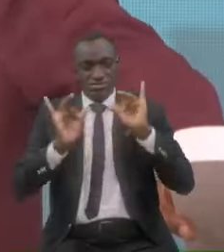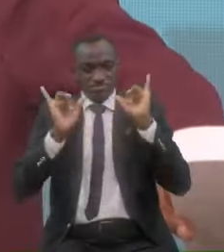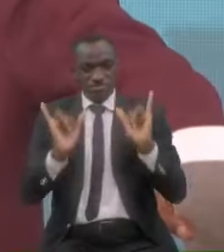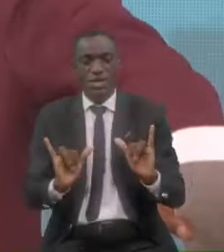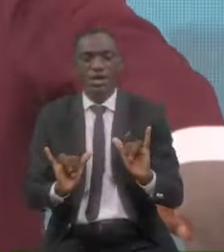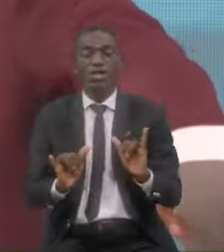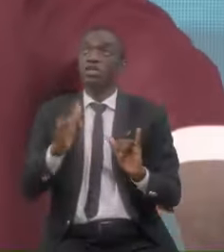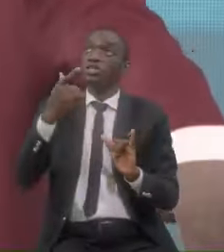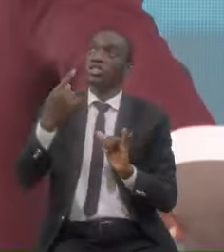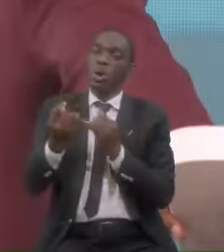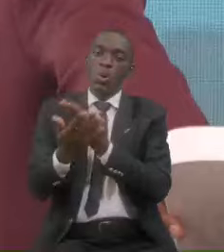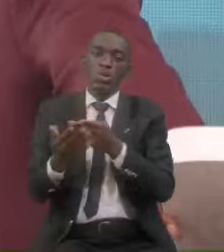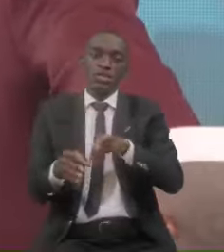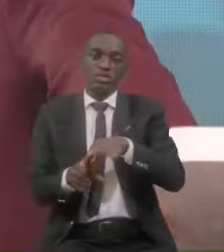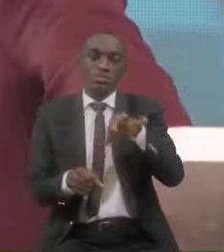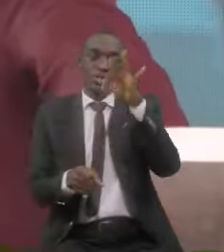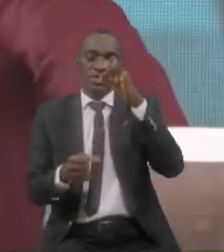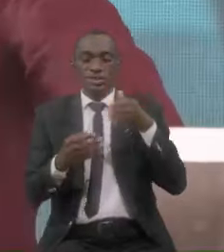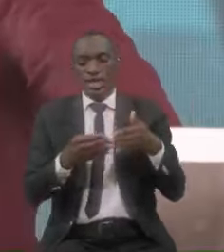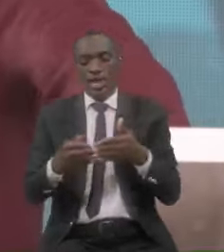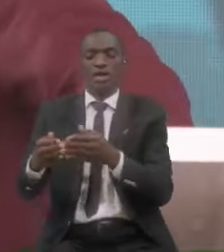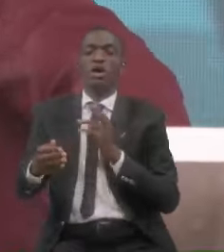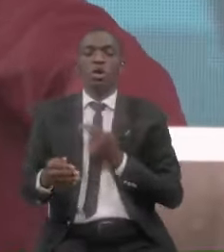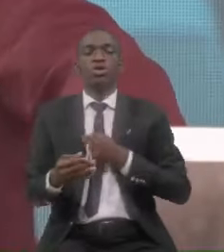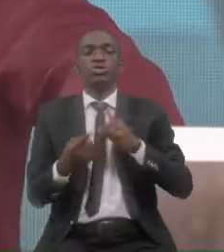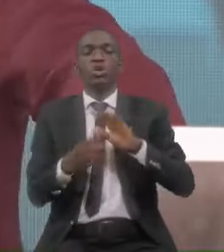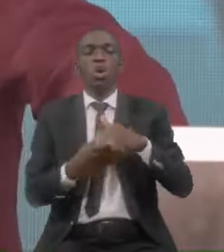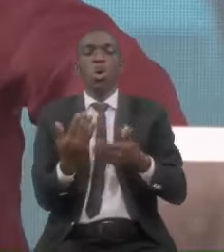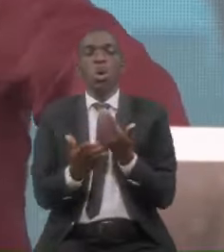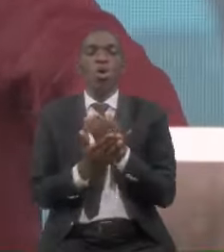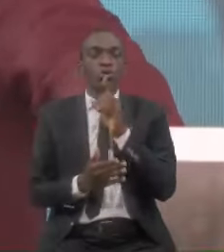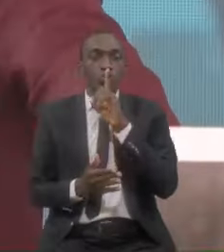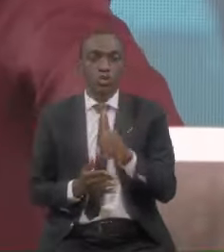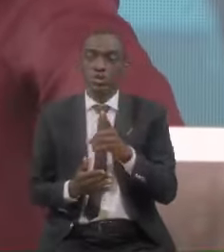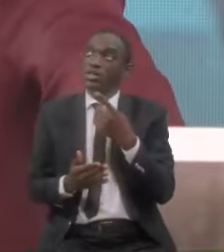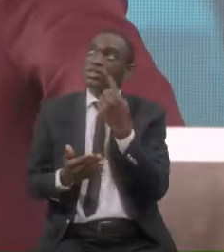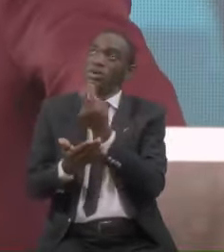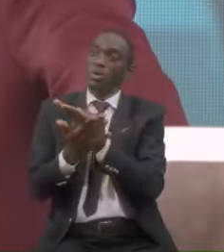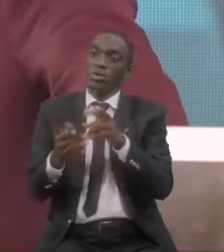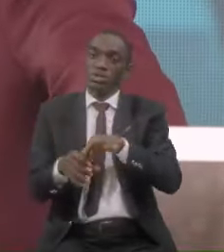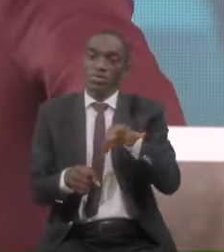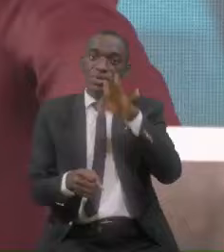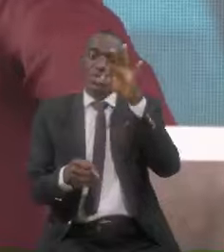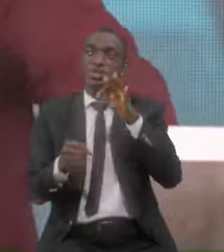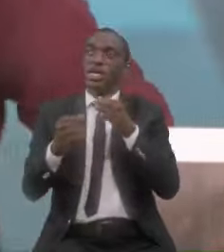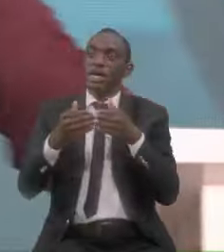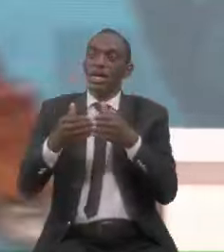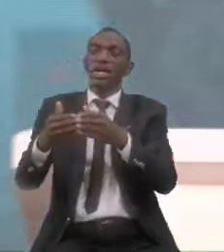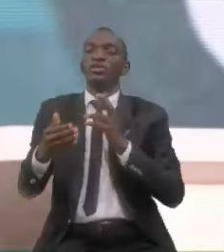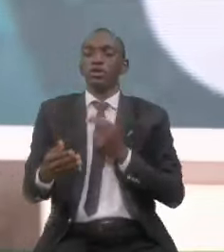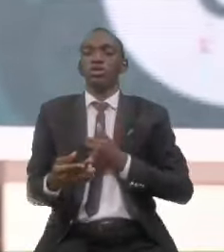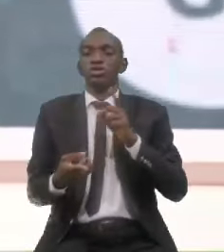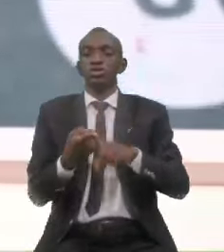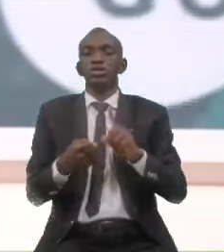guides us into all truth. It's the Holy Ghost that guides us into the field of